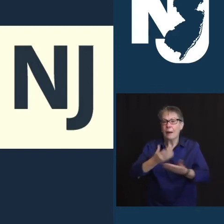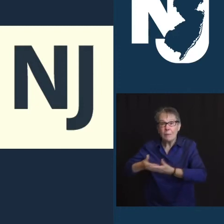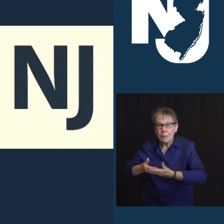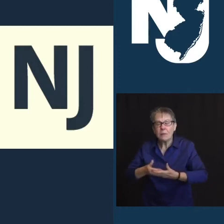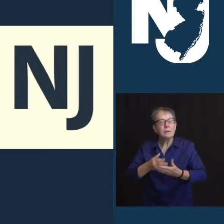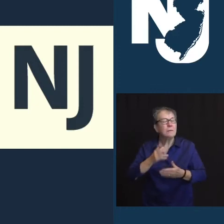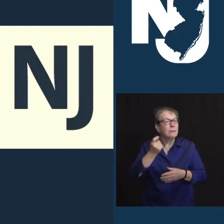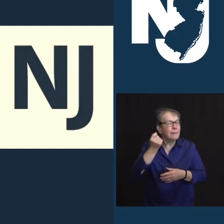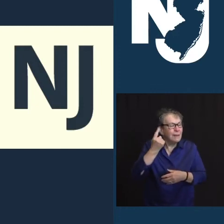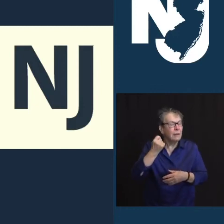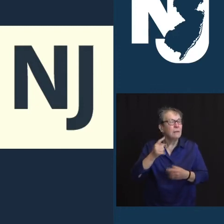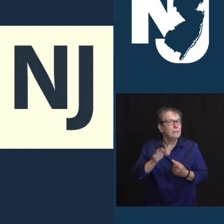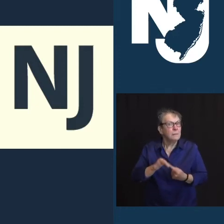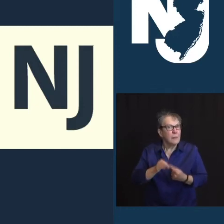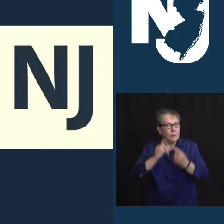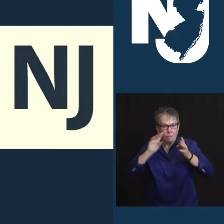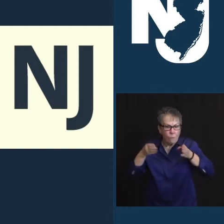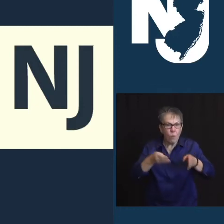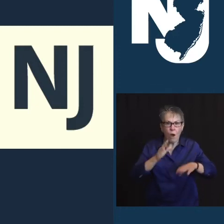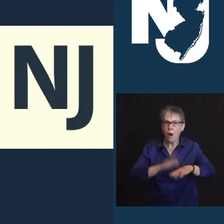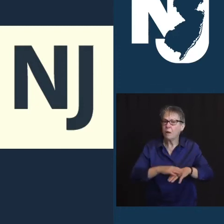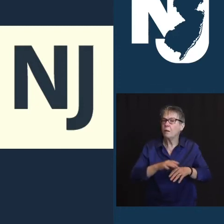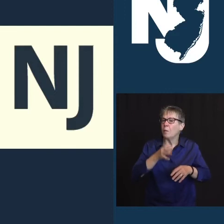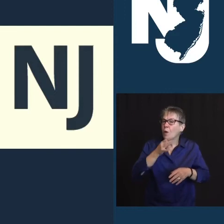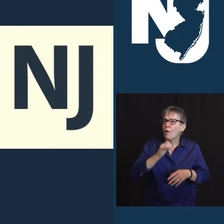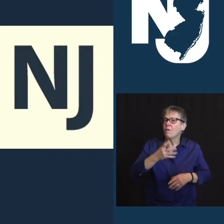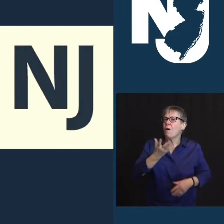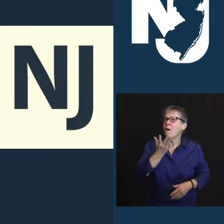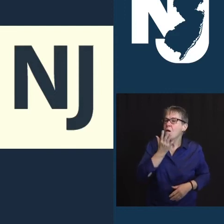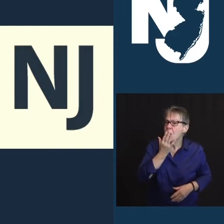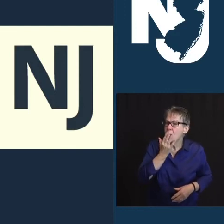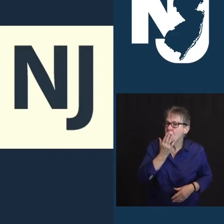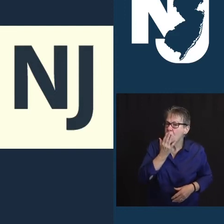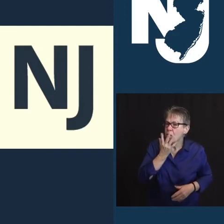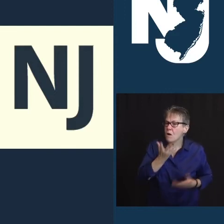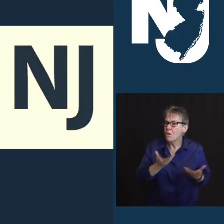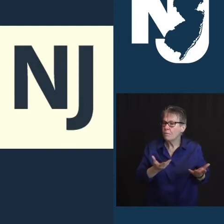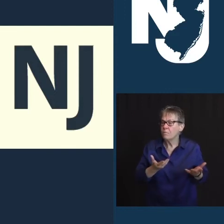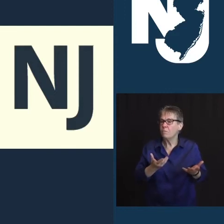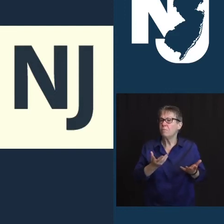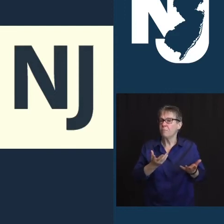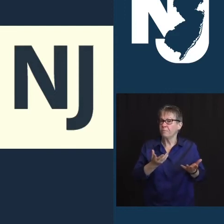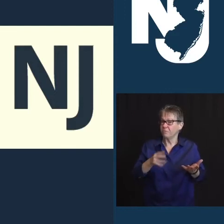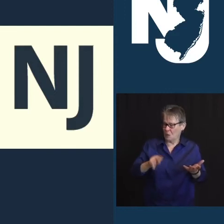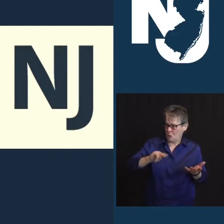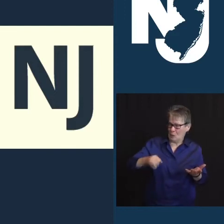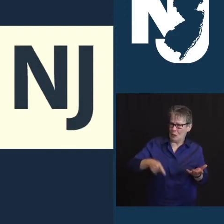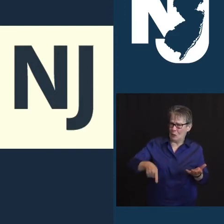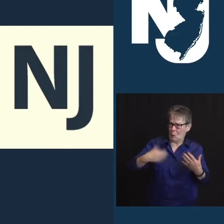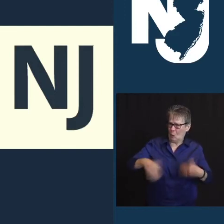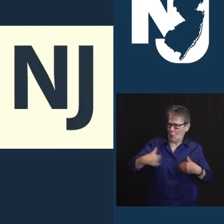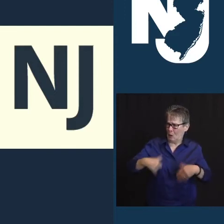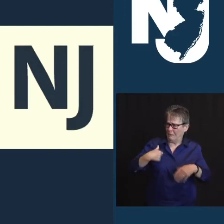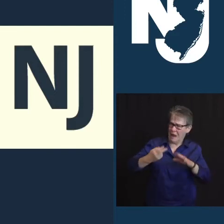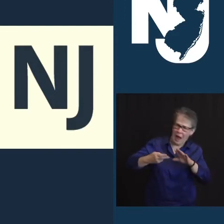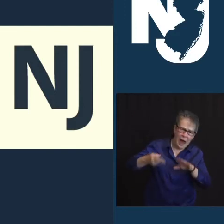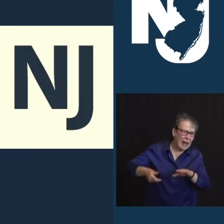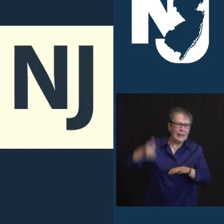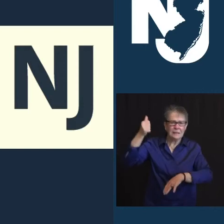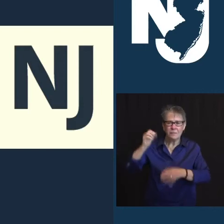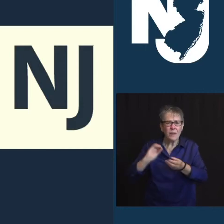nation's highest rates of Black infant and maternal mortality. This cannot stand. And hopefully with this